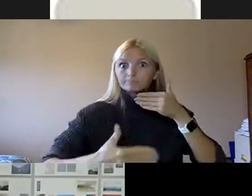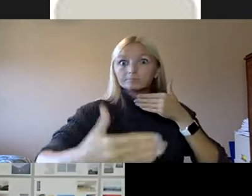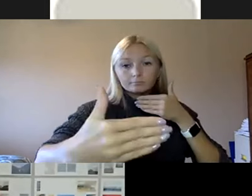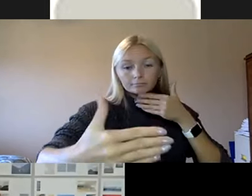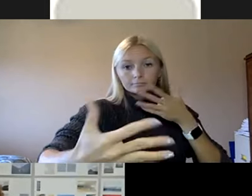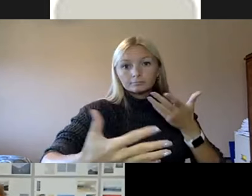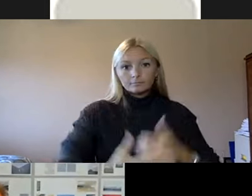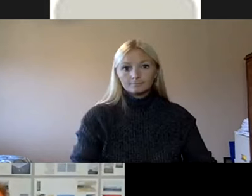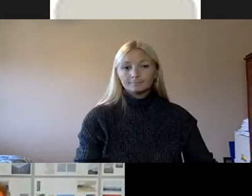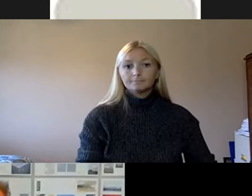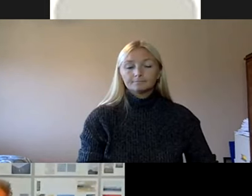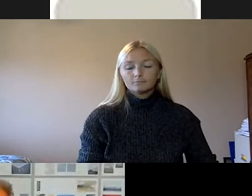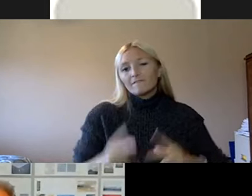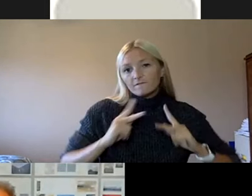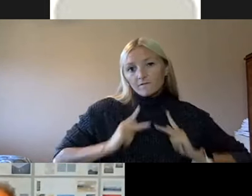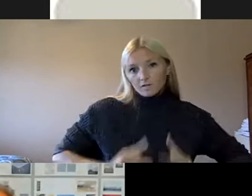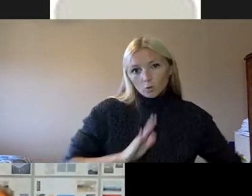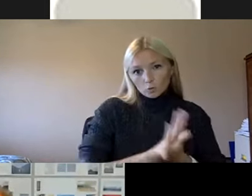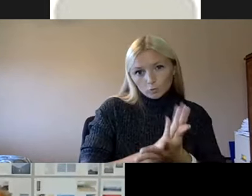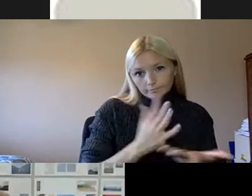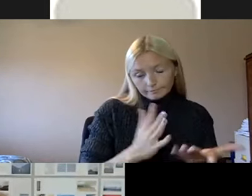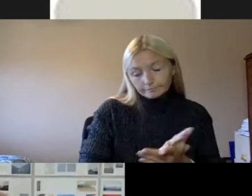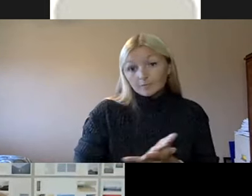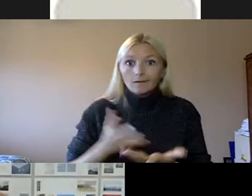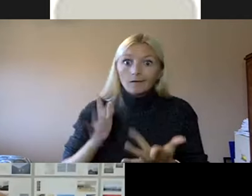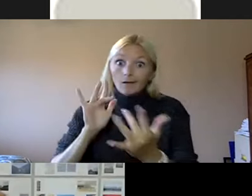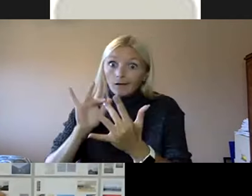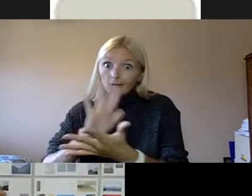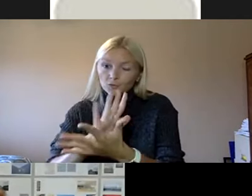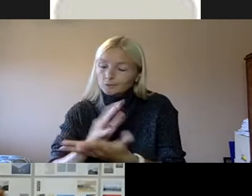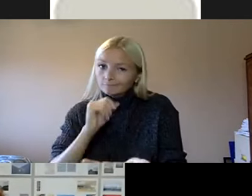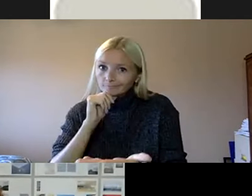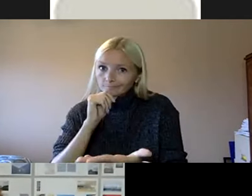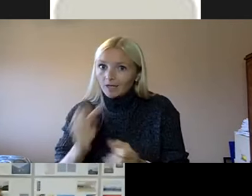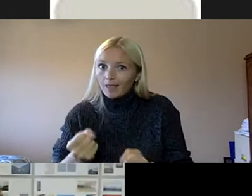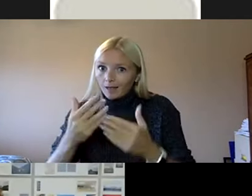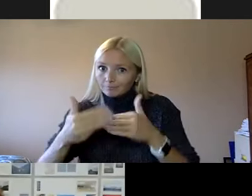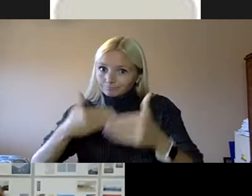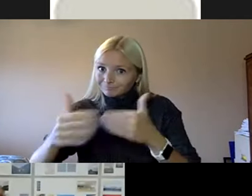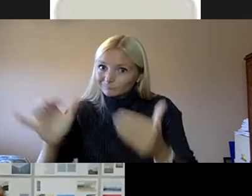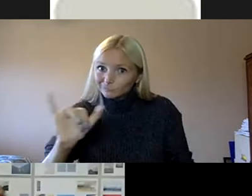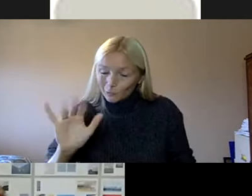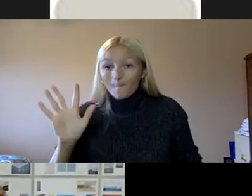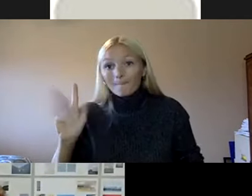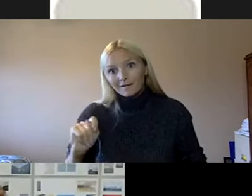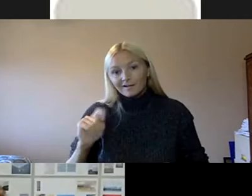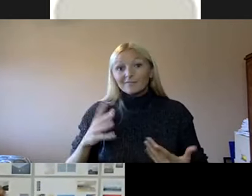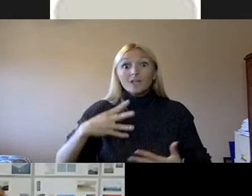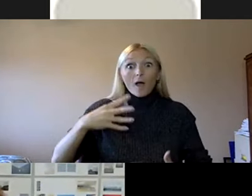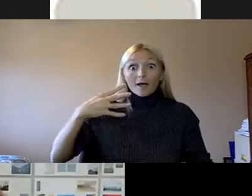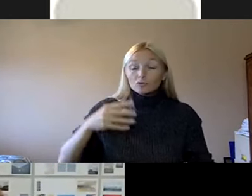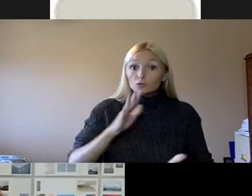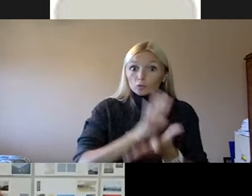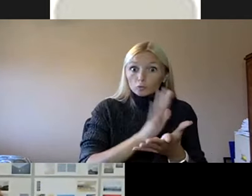Not the online one. And the online one, unfortunately, they didn't do much with it either. So the outdoors actually became an opportunity. And I